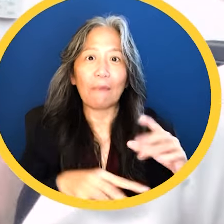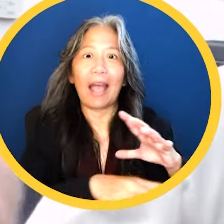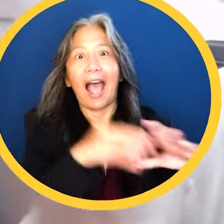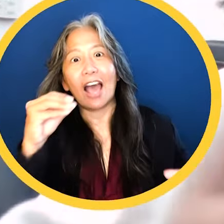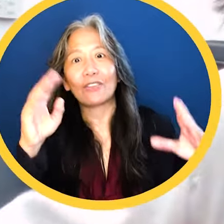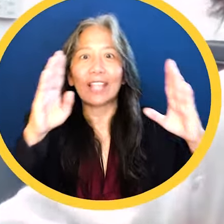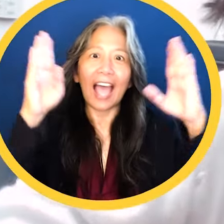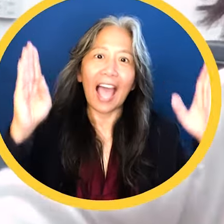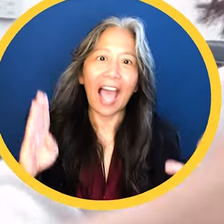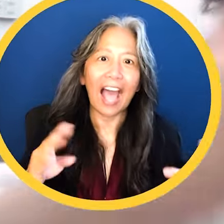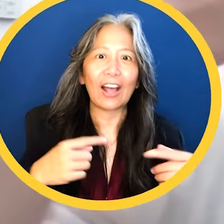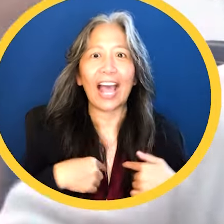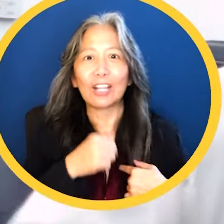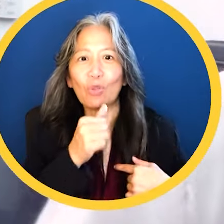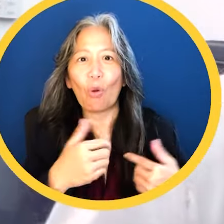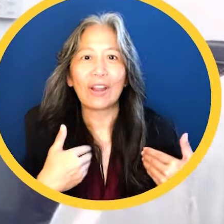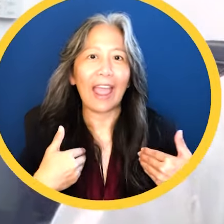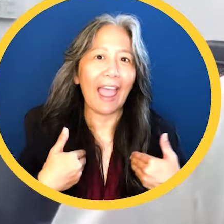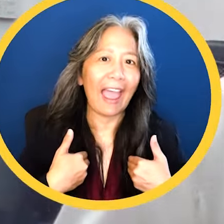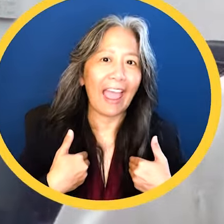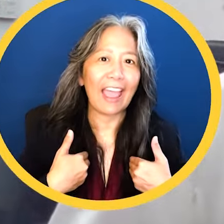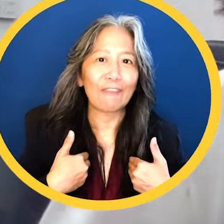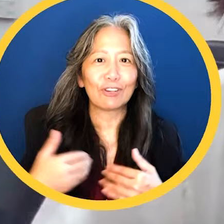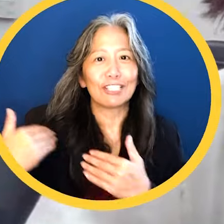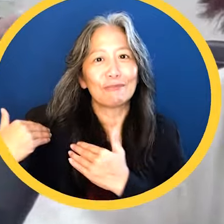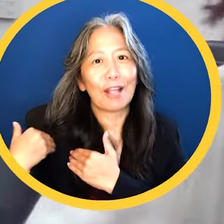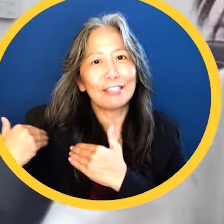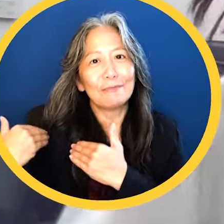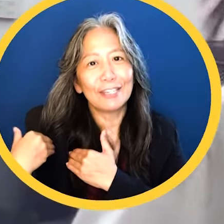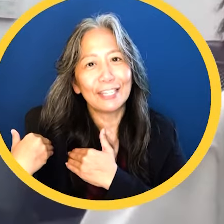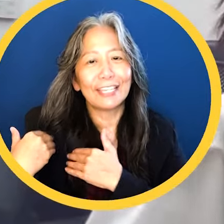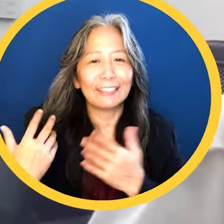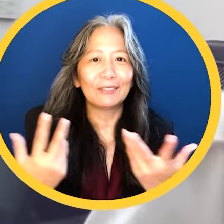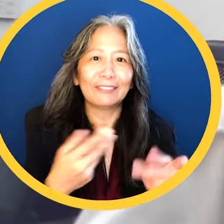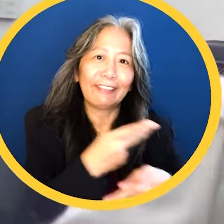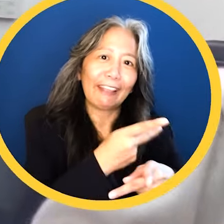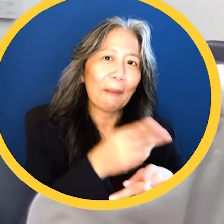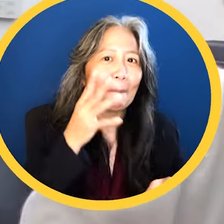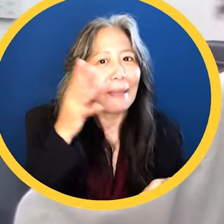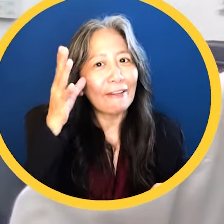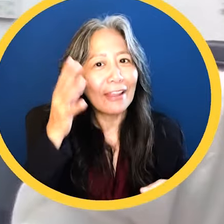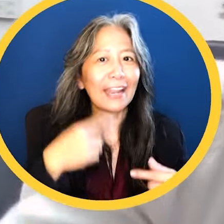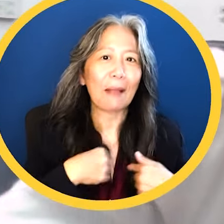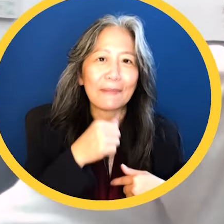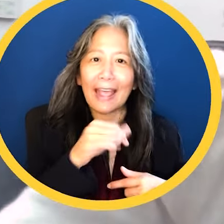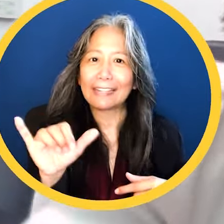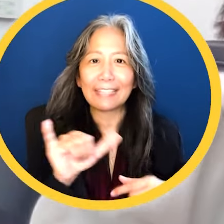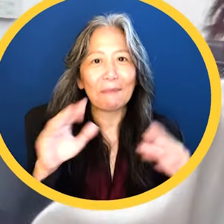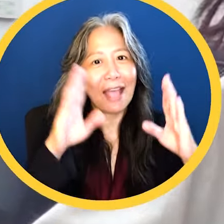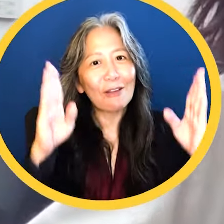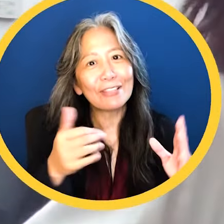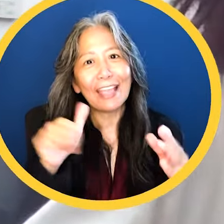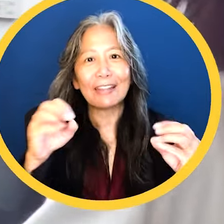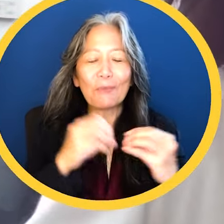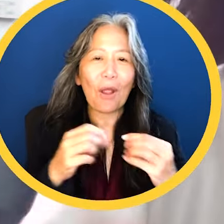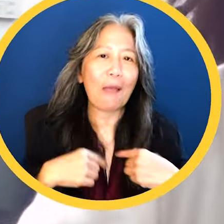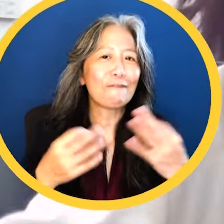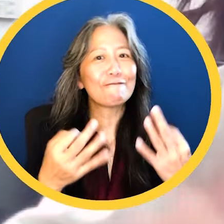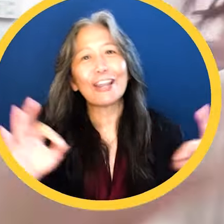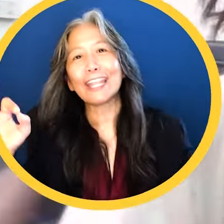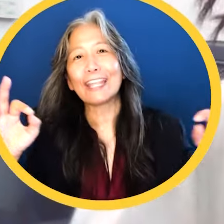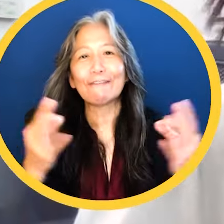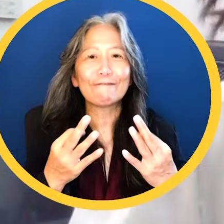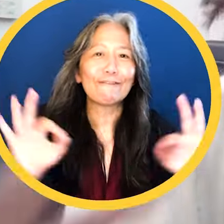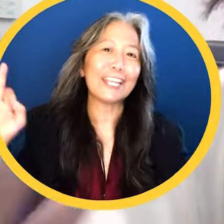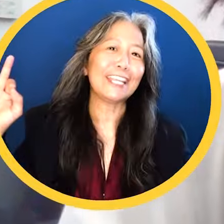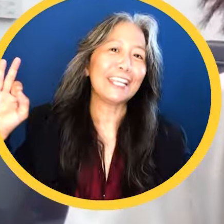I'm finally out of the house. You know, I don't have the responsibility to, you know, take care of my parents because I'm not in the same house with them anymore.